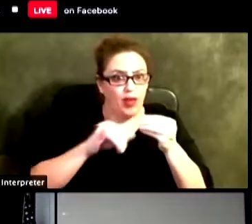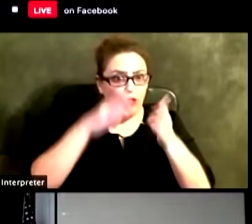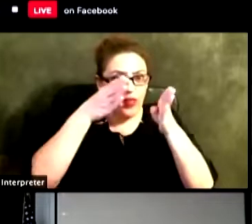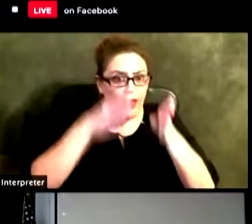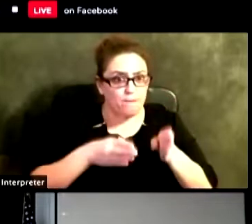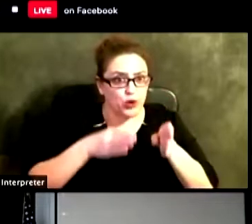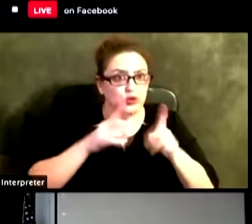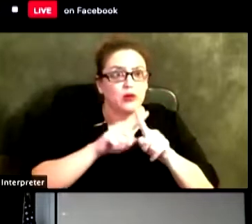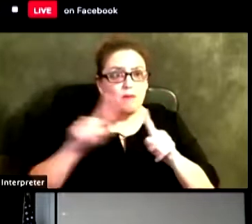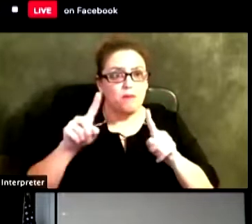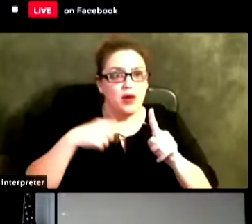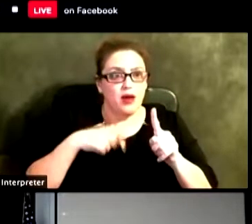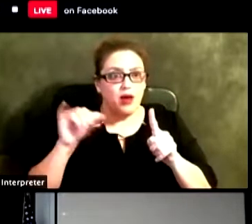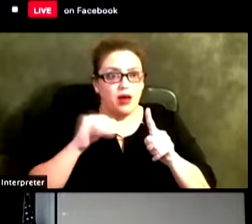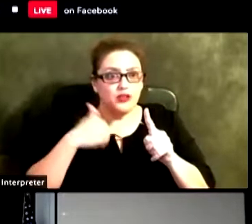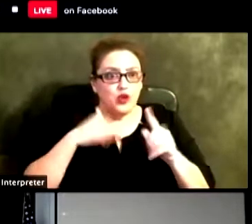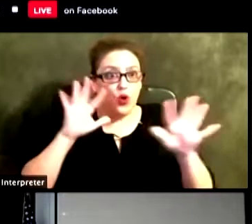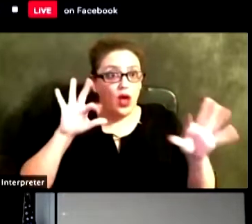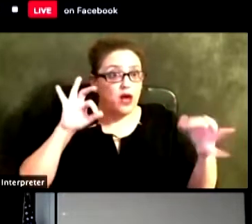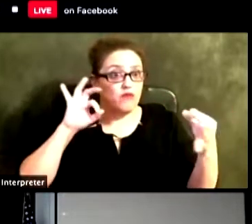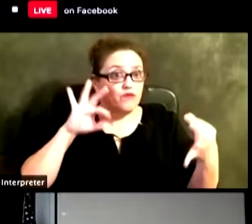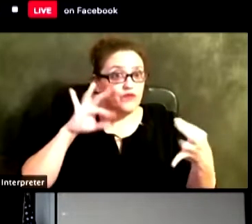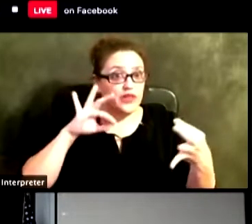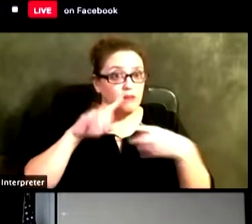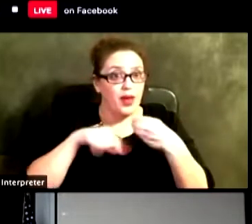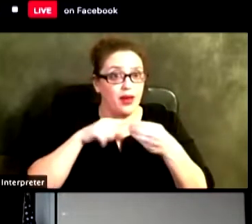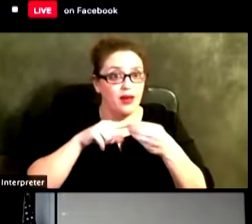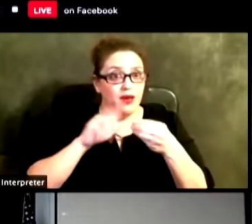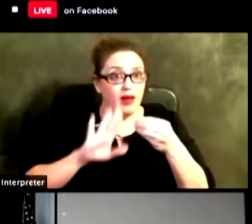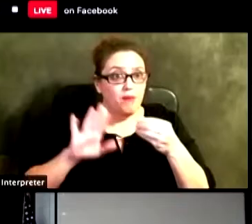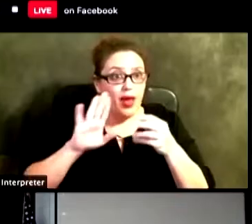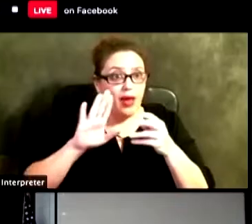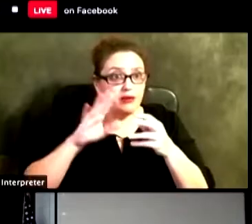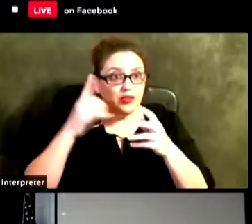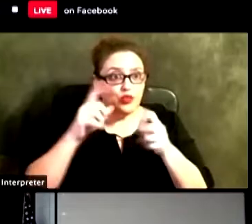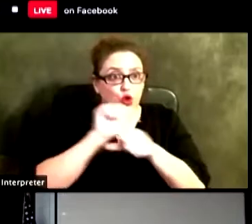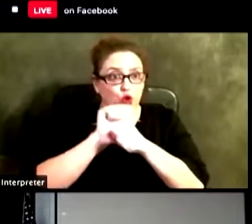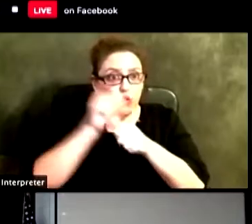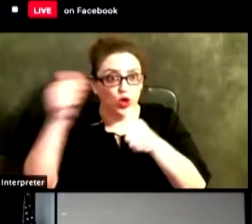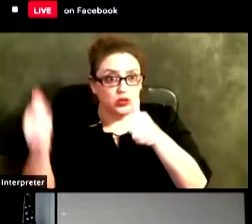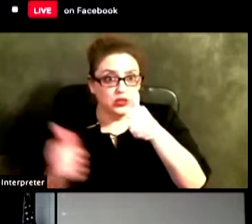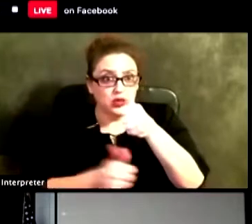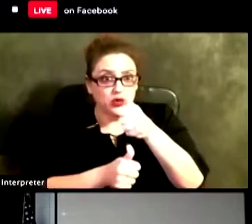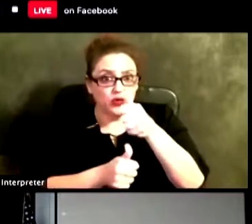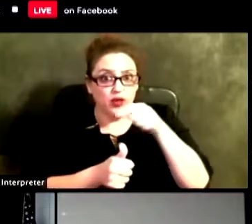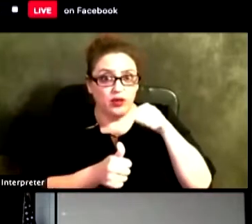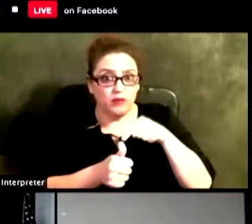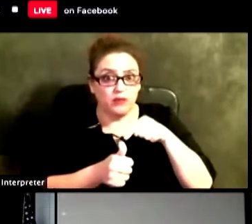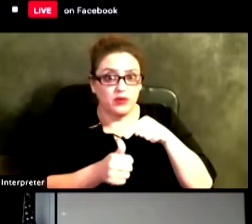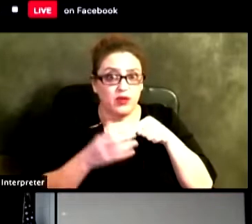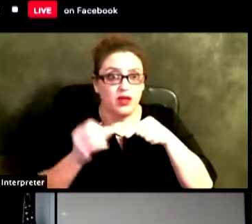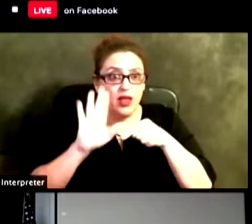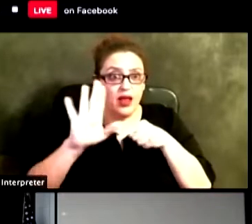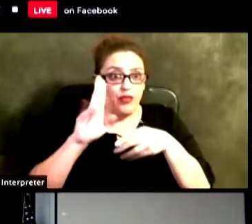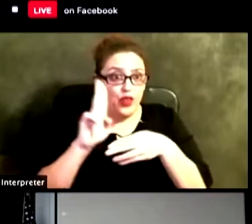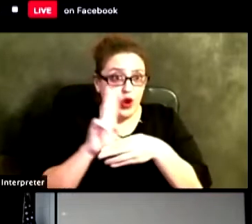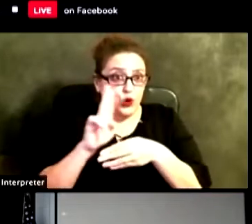I also have feedback about their subordinate and their use